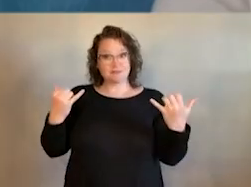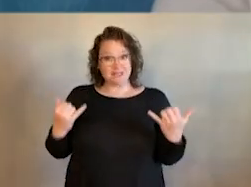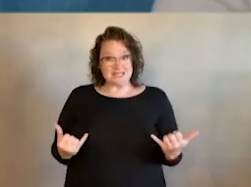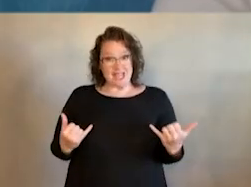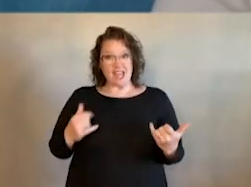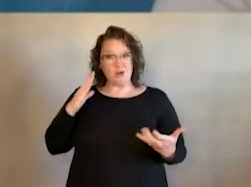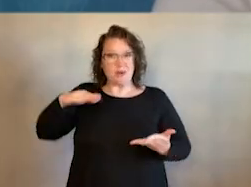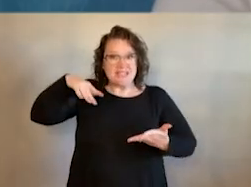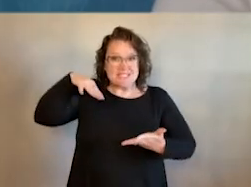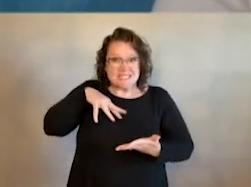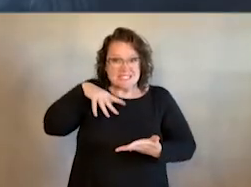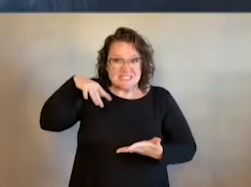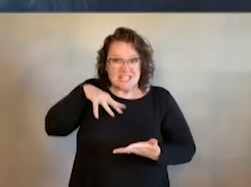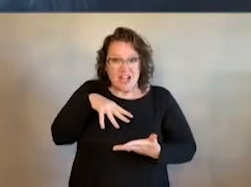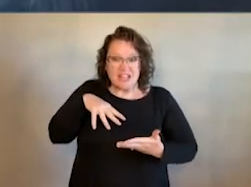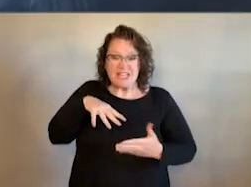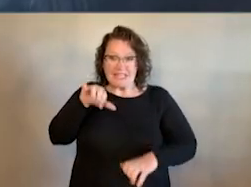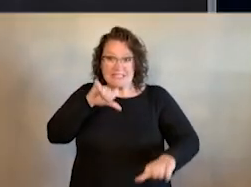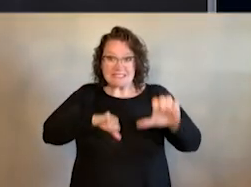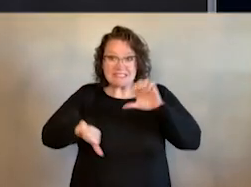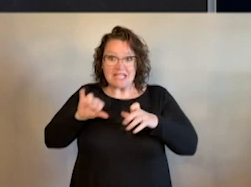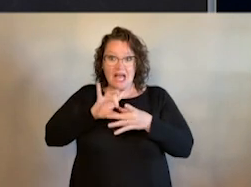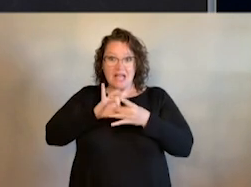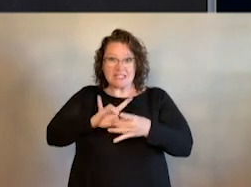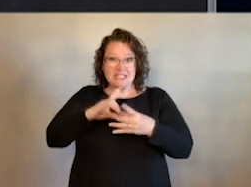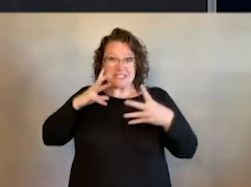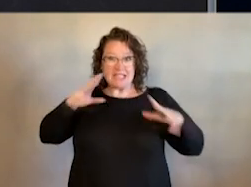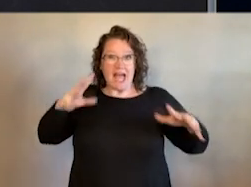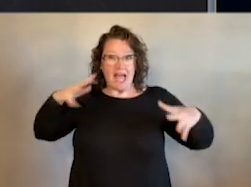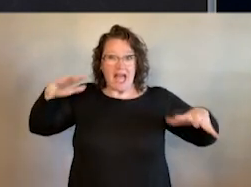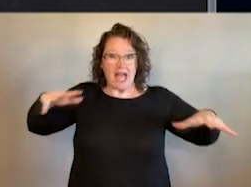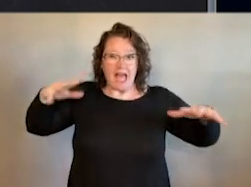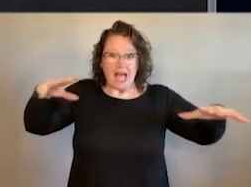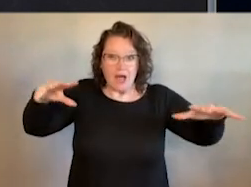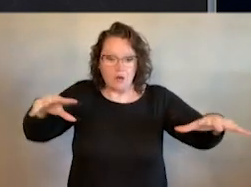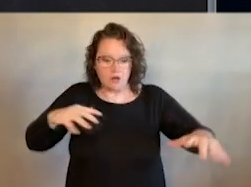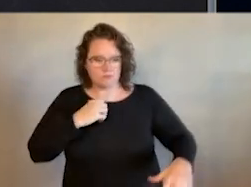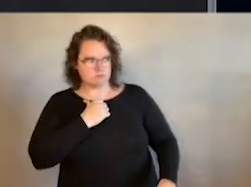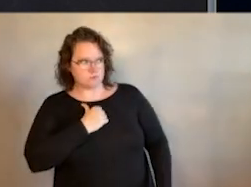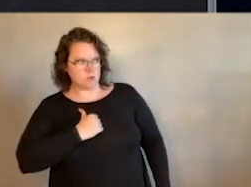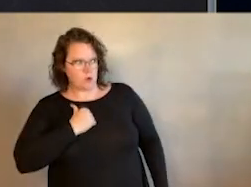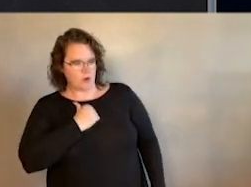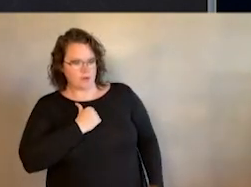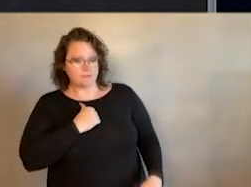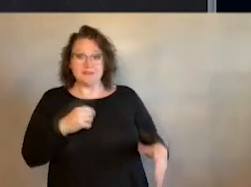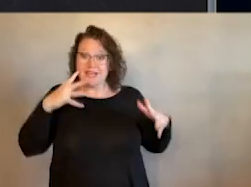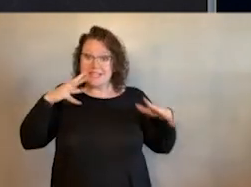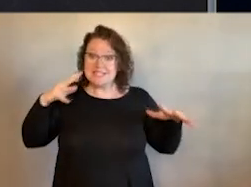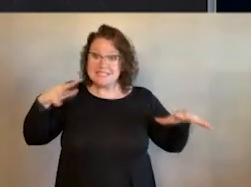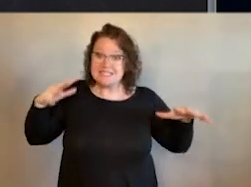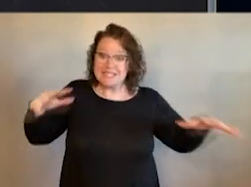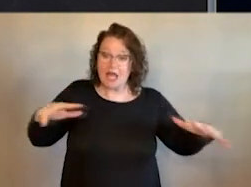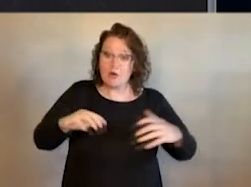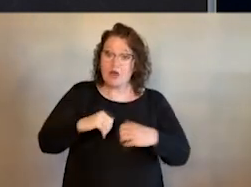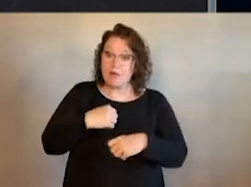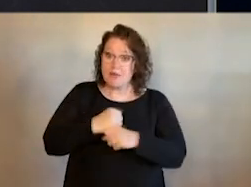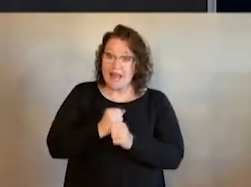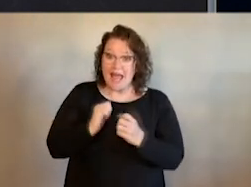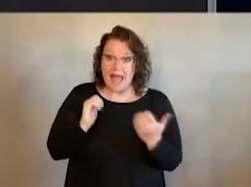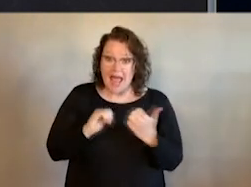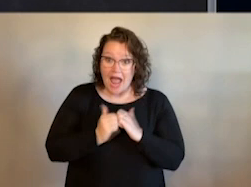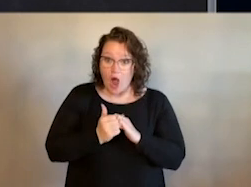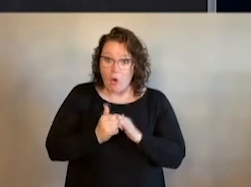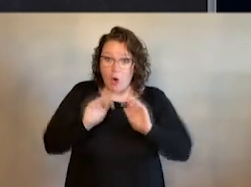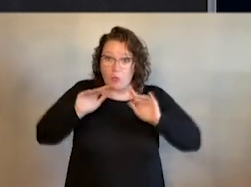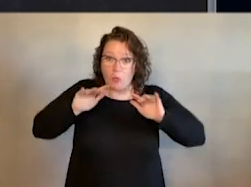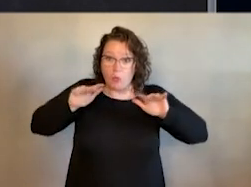Today, we will be studying the science of sound. Oh, sorry. Sound is created by tiny vibrations in the